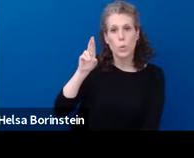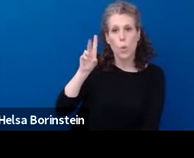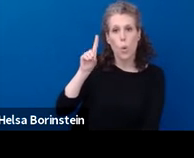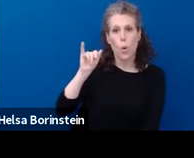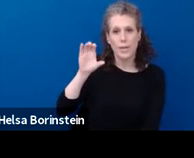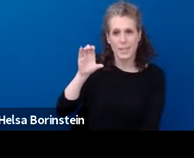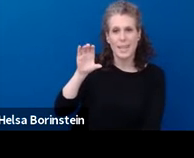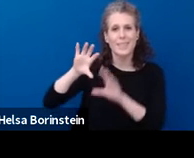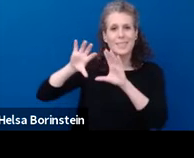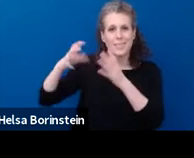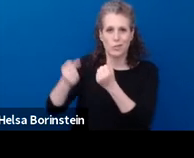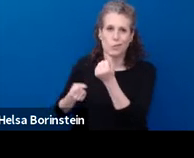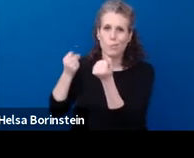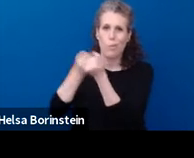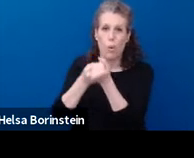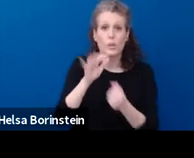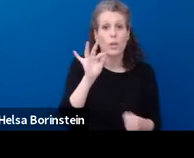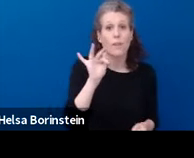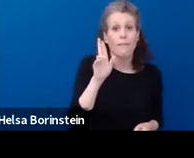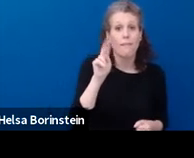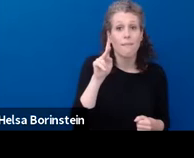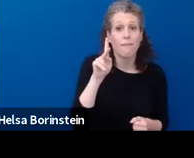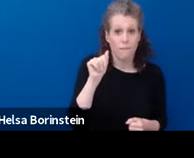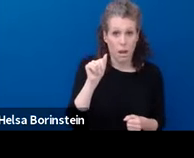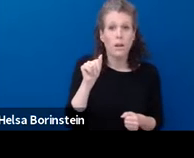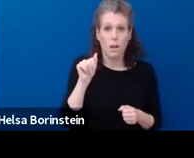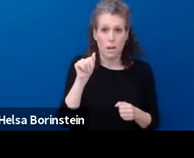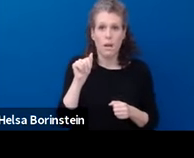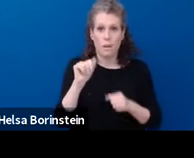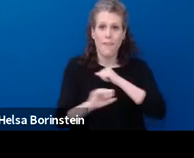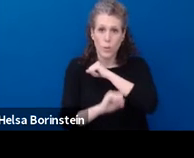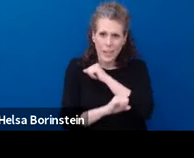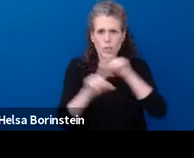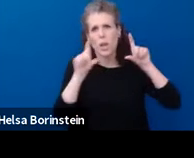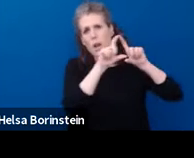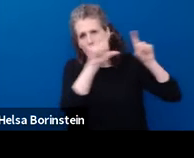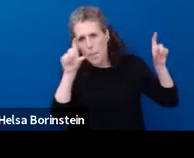it's the Funka Foundation and the company Funka, of course. And then there is the